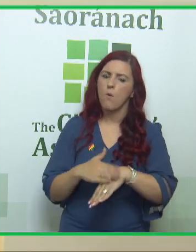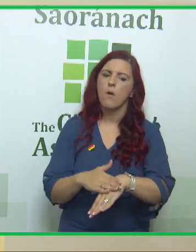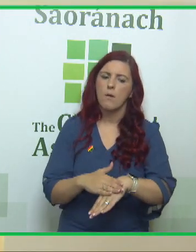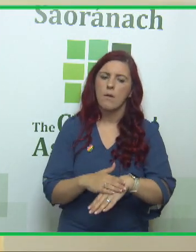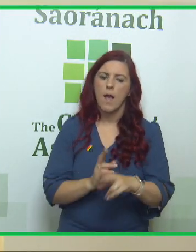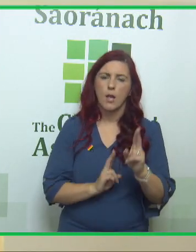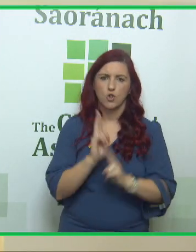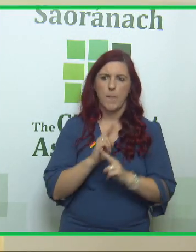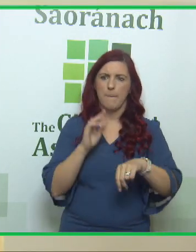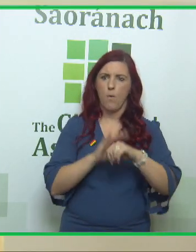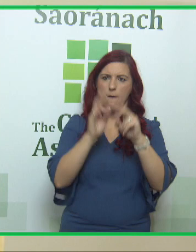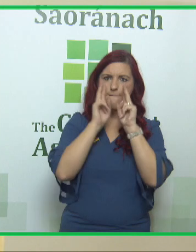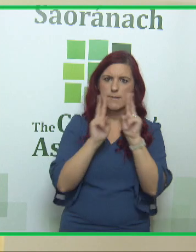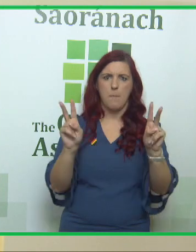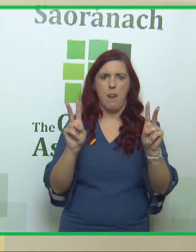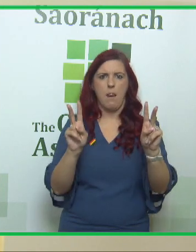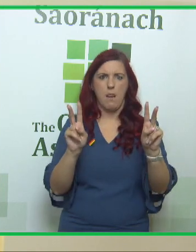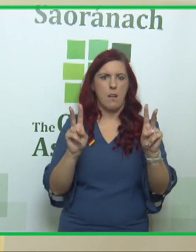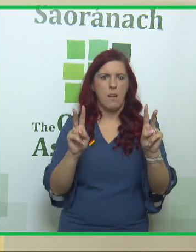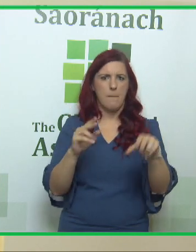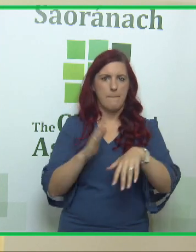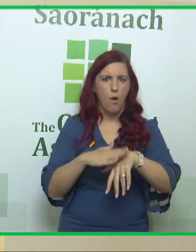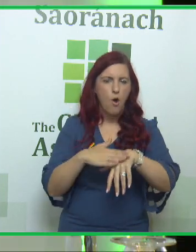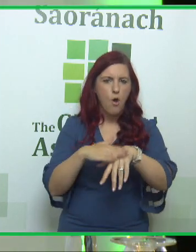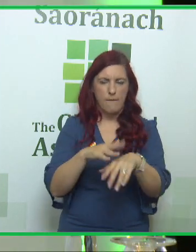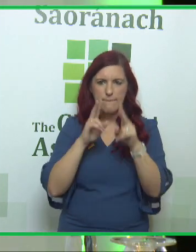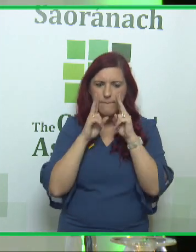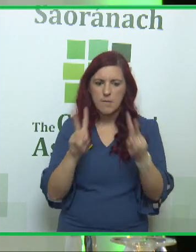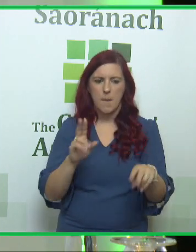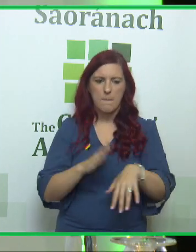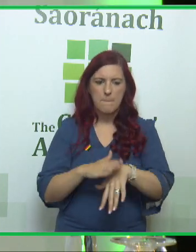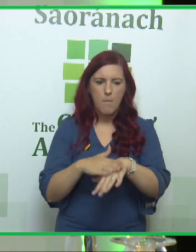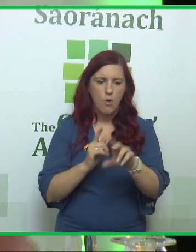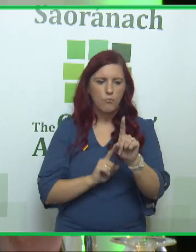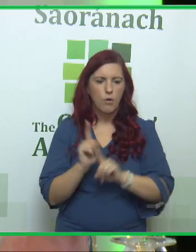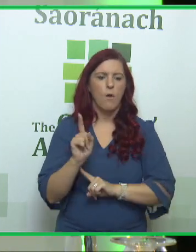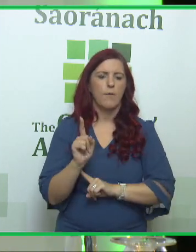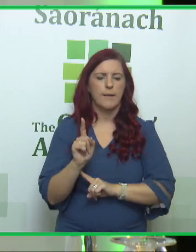made visible, a lot more visible. There should be more recovery,